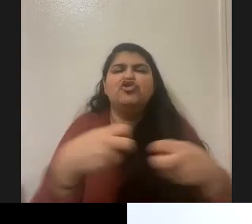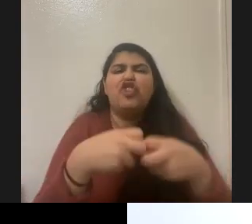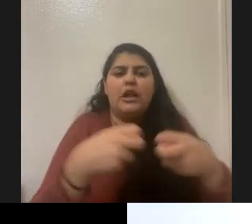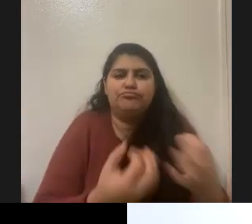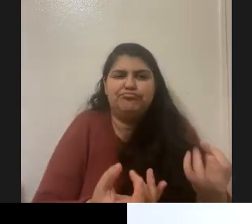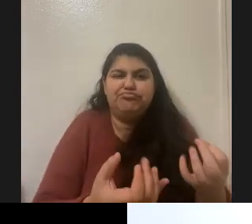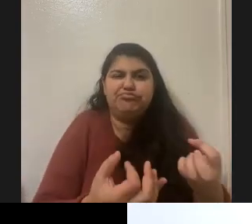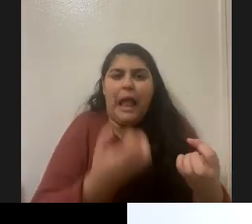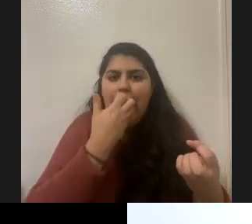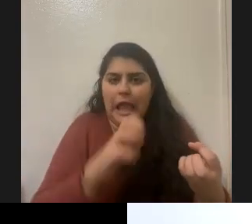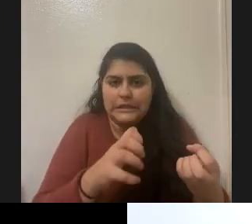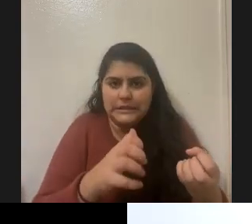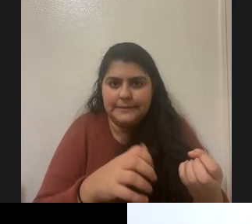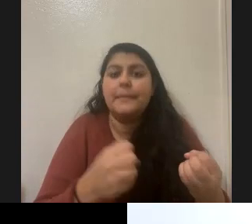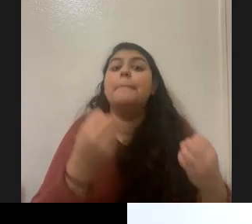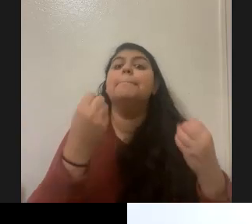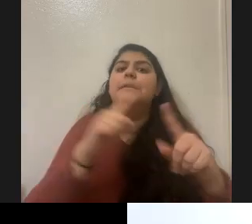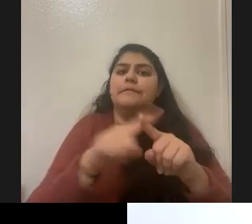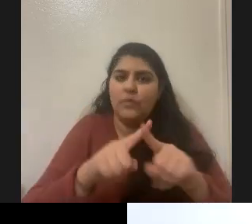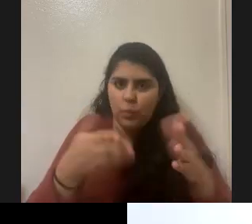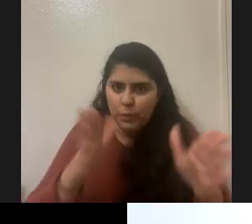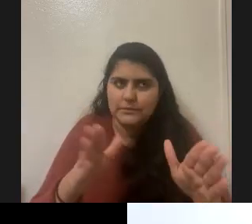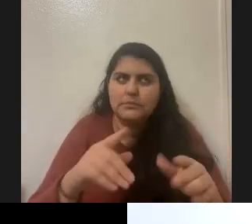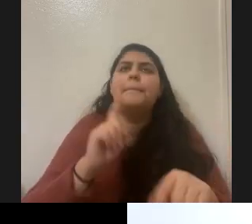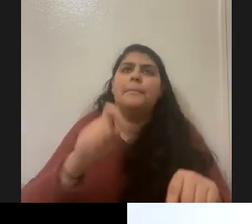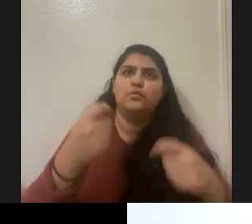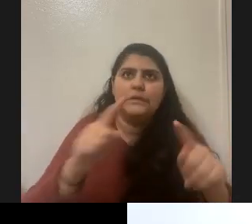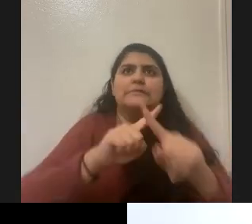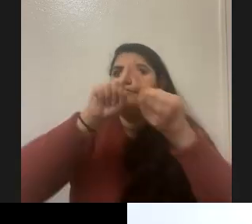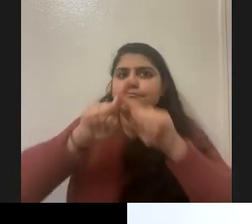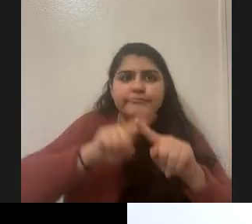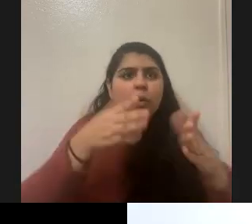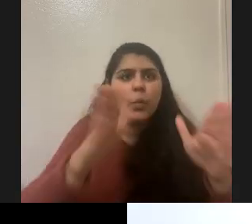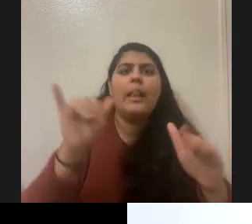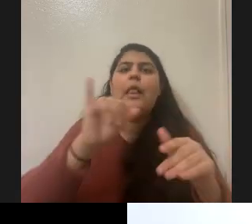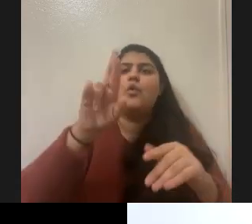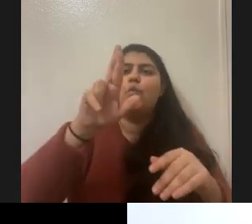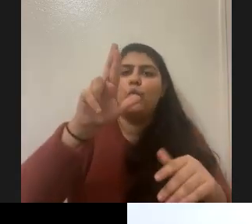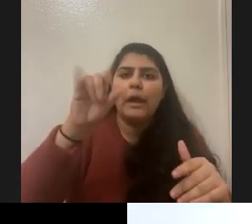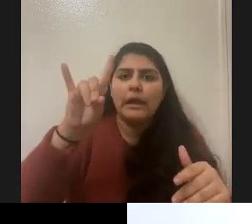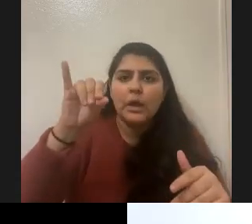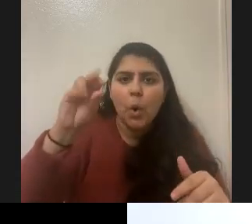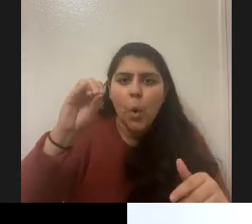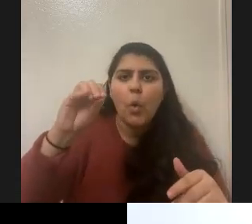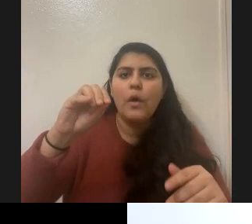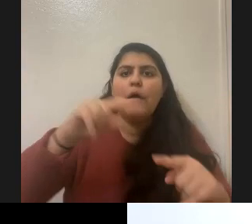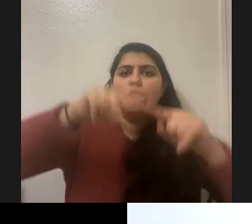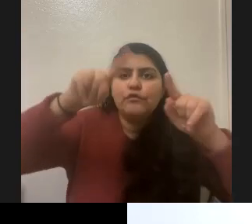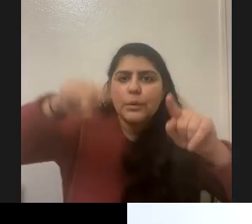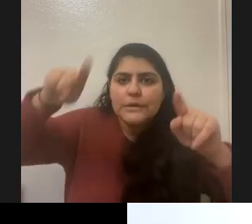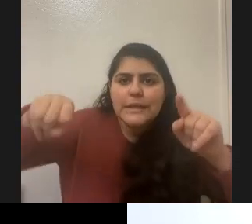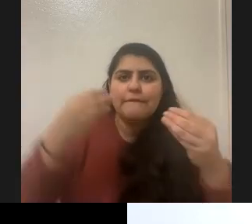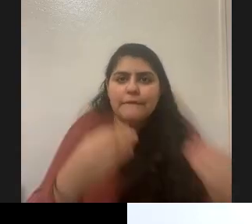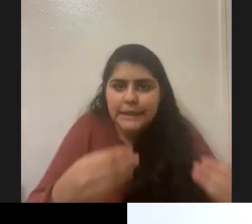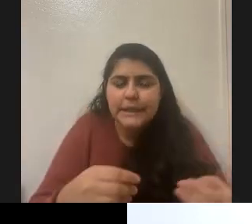There's many different ways. Actually, we have to do multiple ways. We have to use like radio frequency heating, I believe. We have